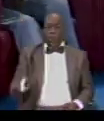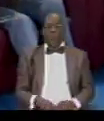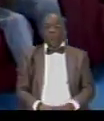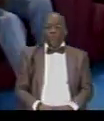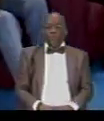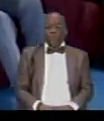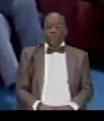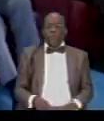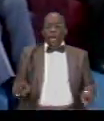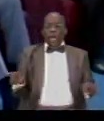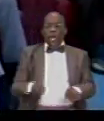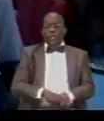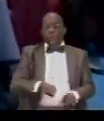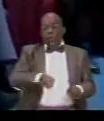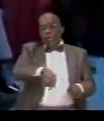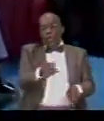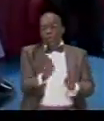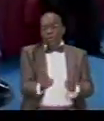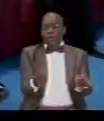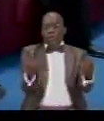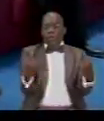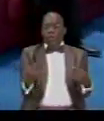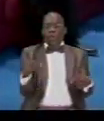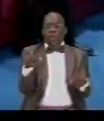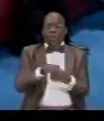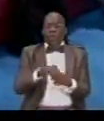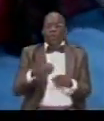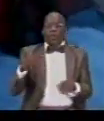As other names will be coming in, we'll be